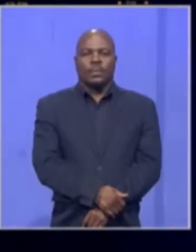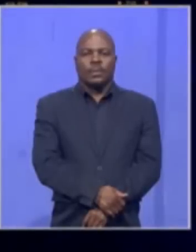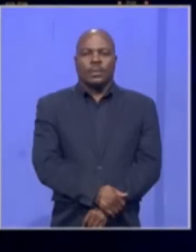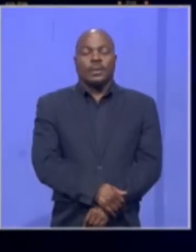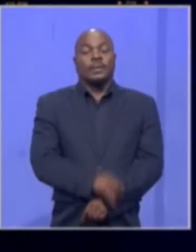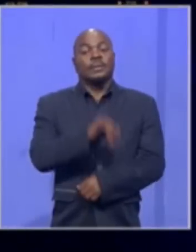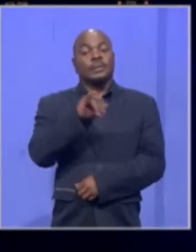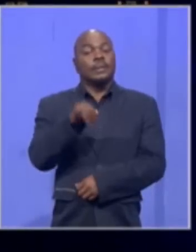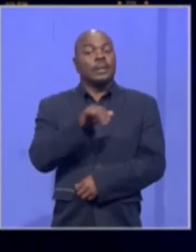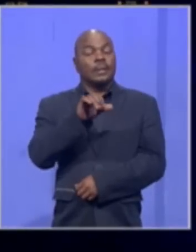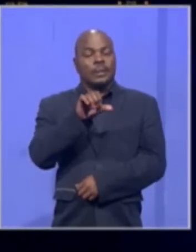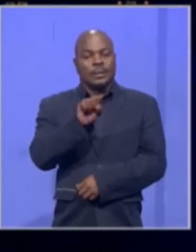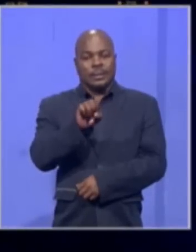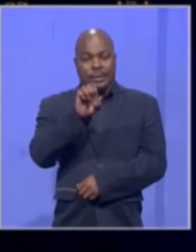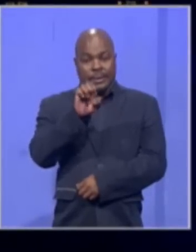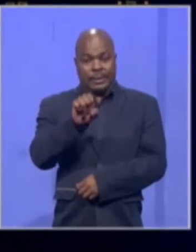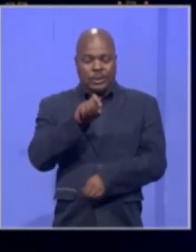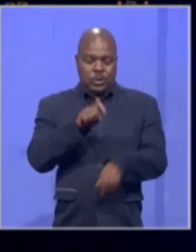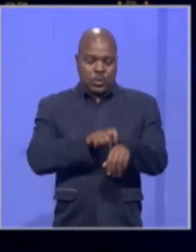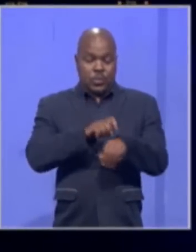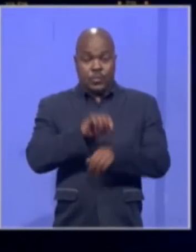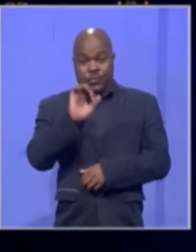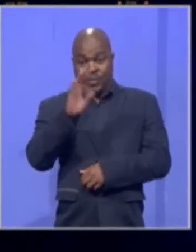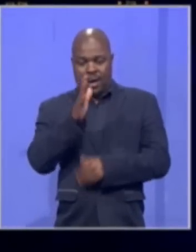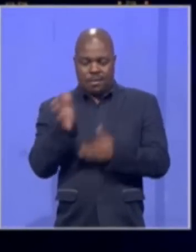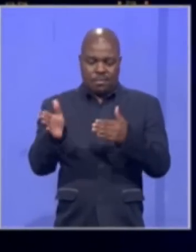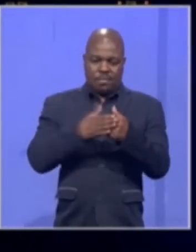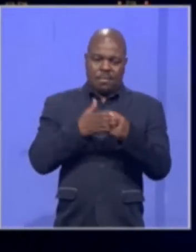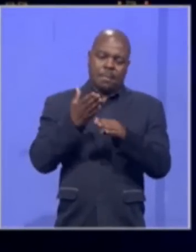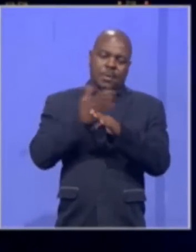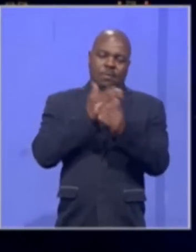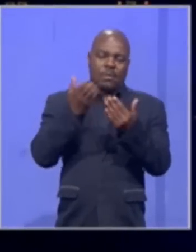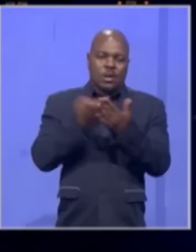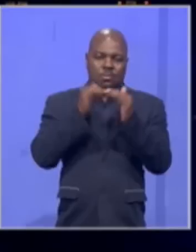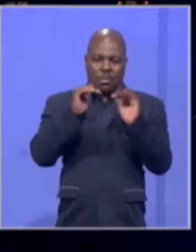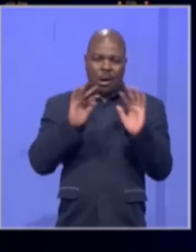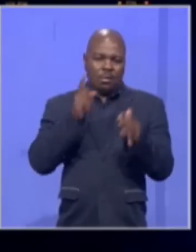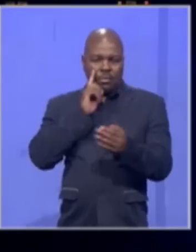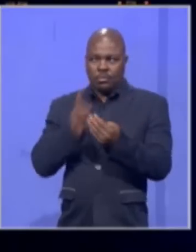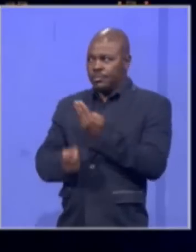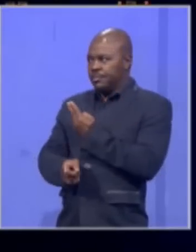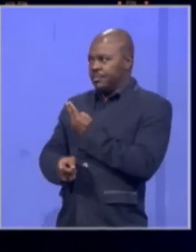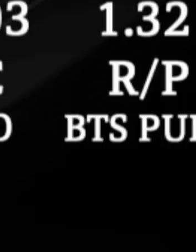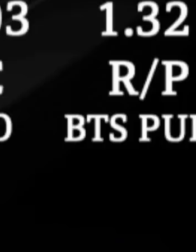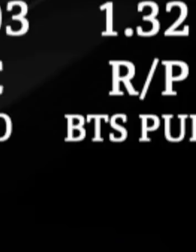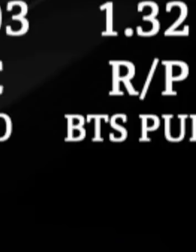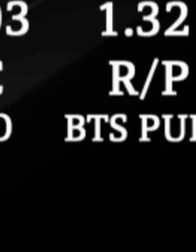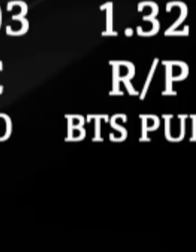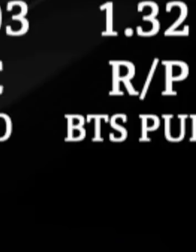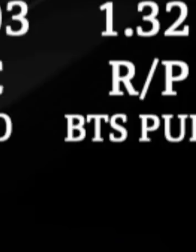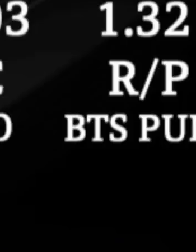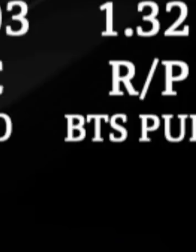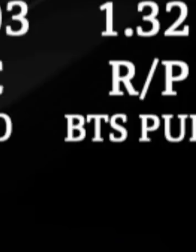Jwala re bona hore mebaraka e sebeditse jwang ha JSE e ne e kwala hore nya bohlano thapameng ena.